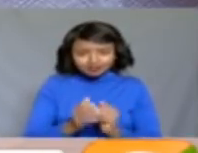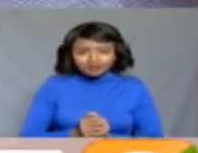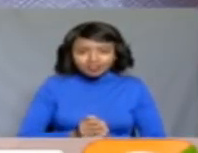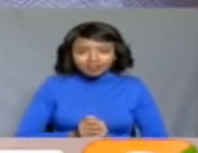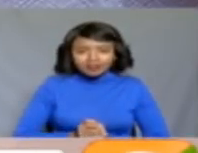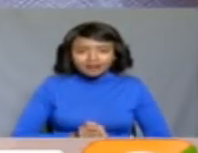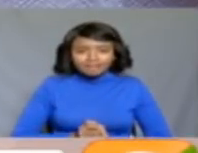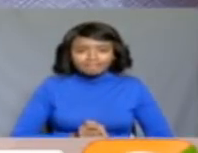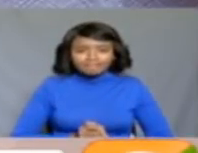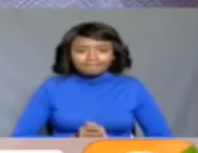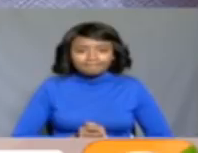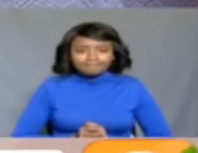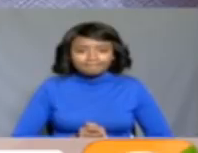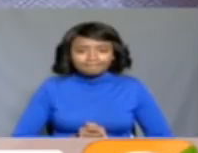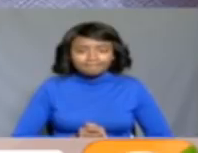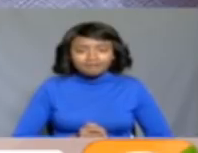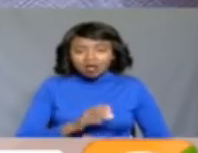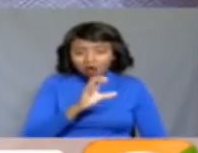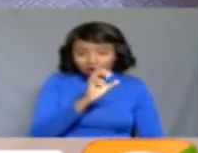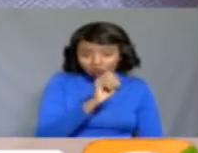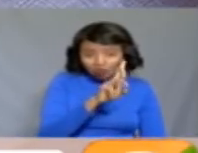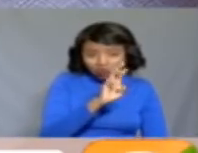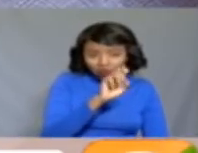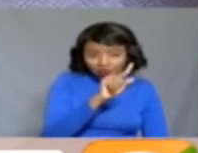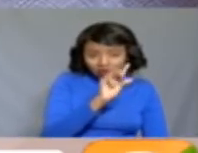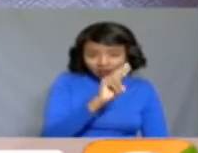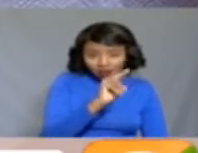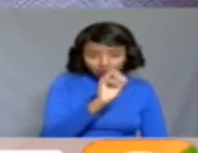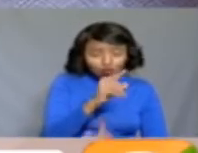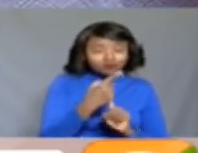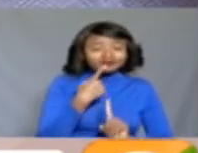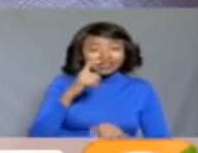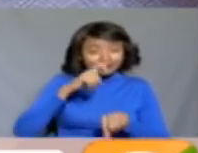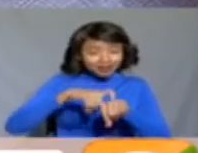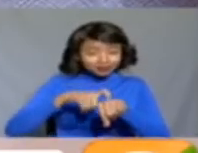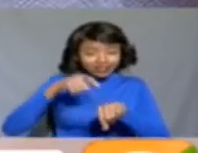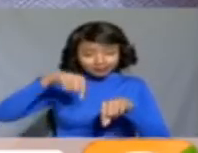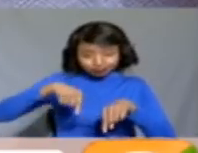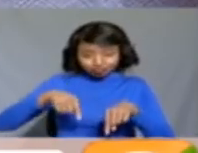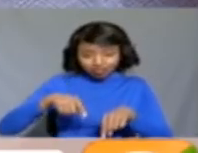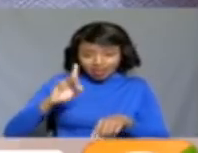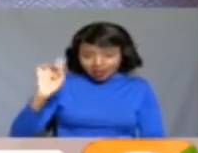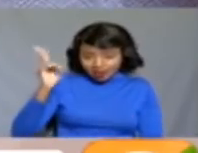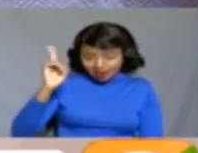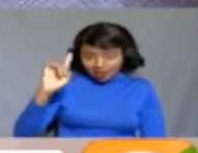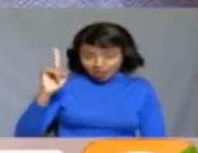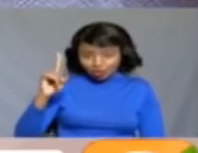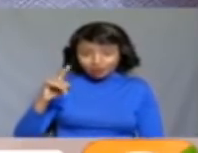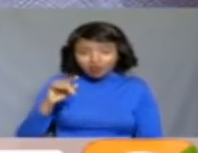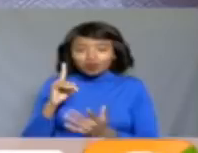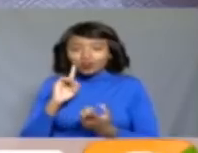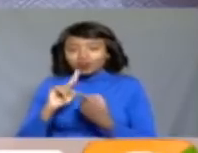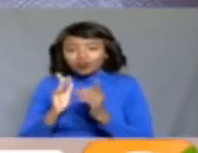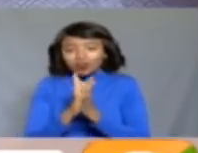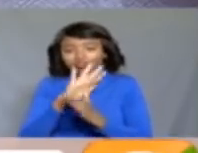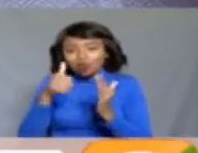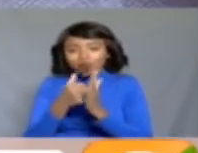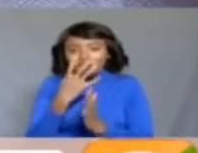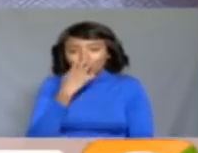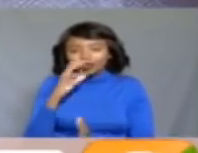in March last year. Orengo spoke a short while ago in Nairobi at a fundraiser for ODM candidates for the April